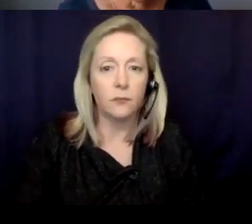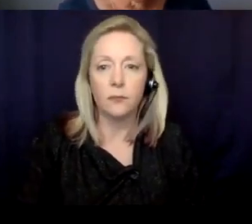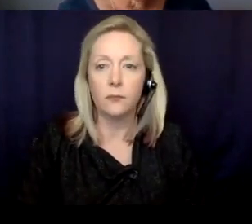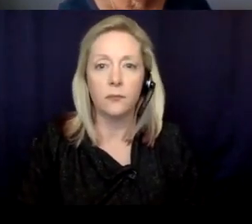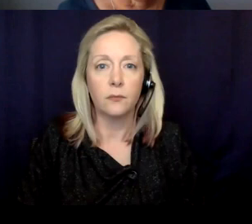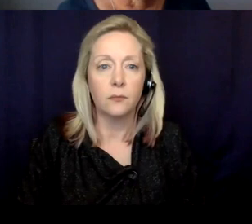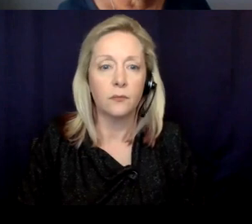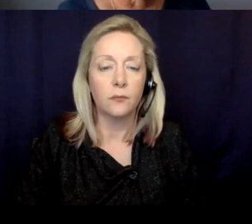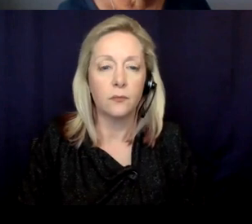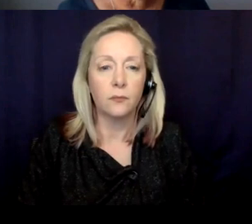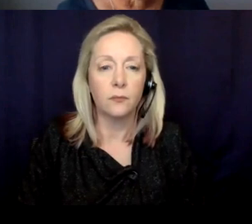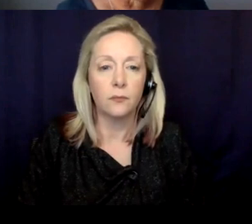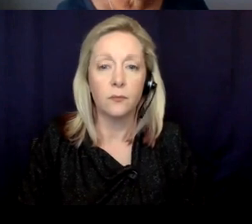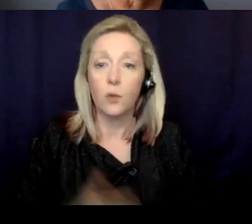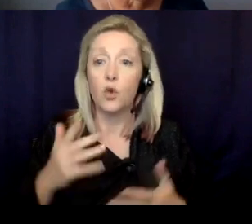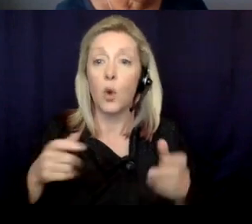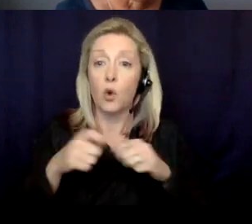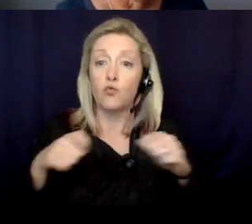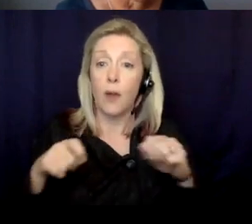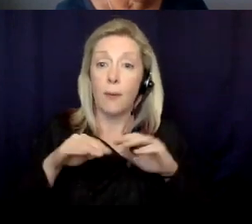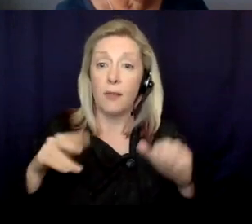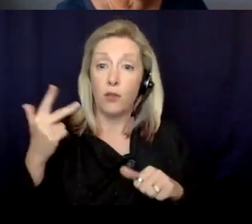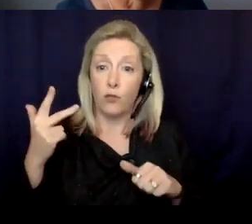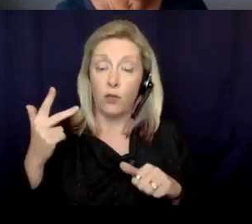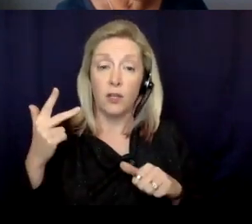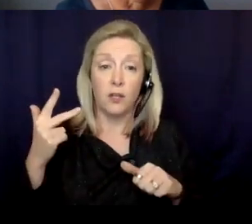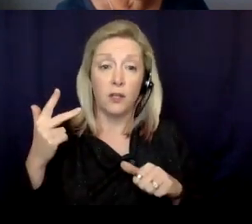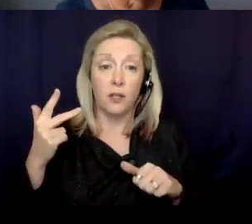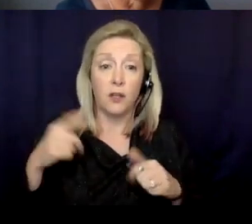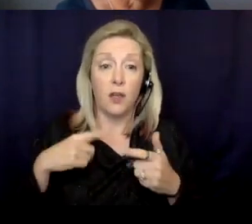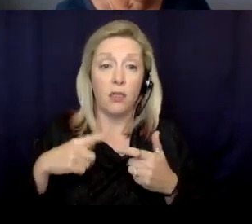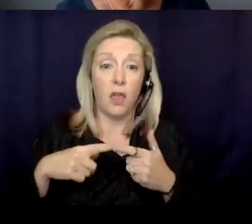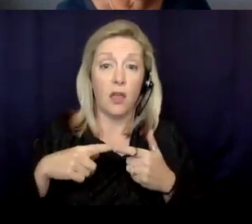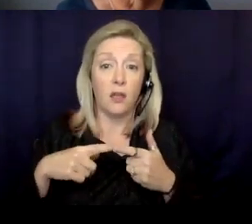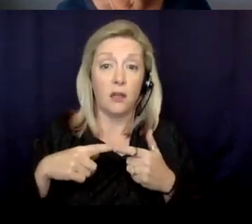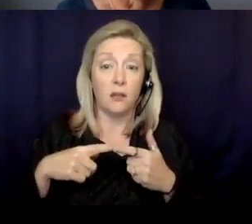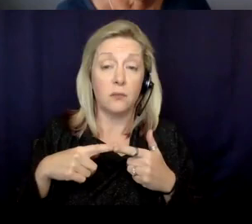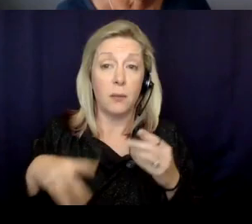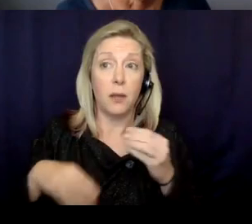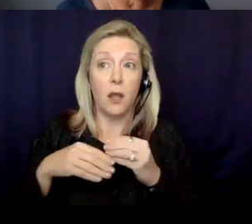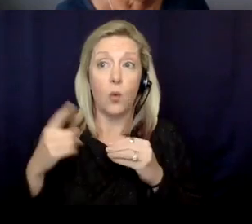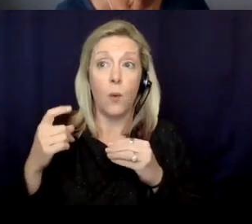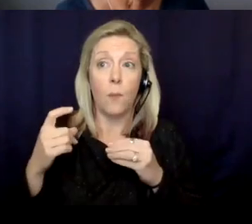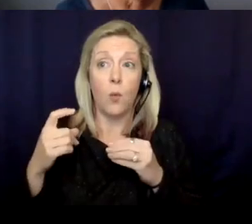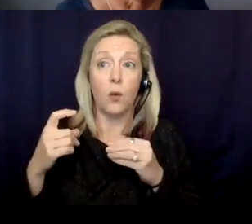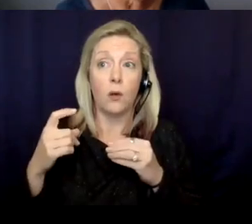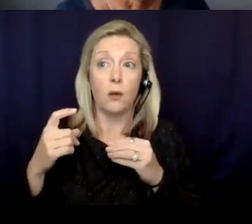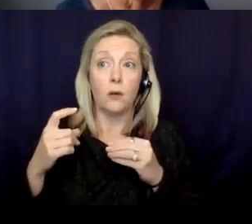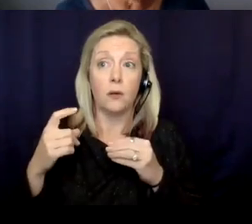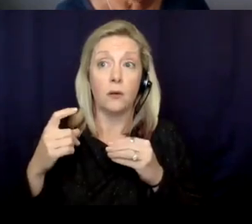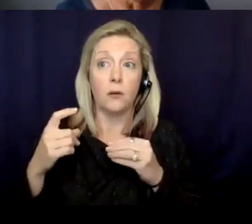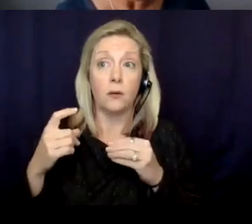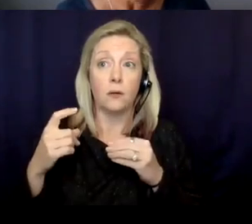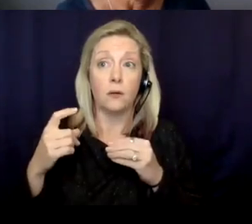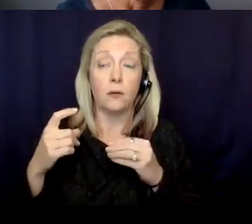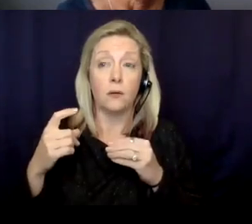Do we want to wrap up level 3 and then maybe look at doing another session with levels 4, 5, or 6 and